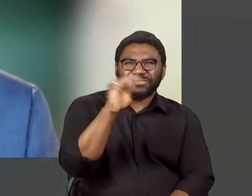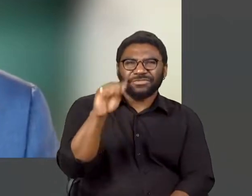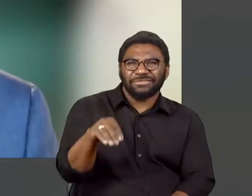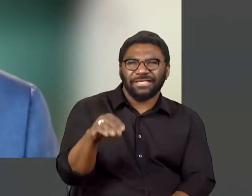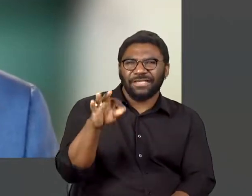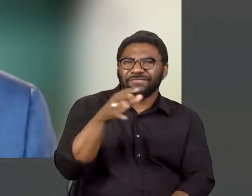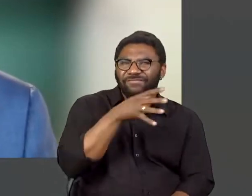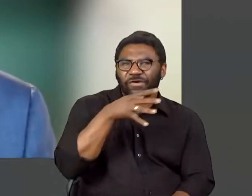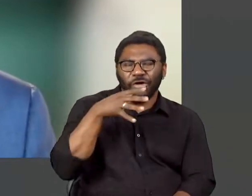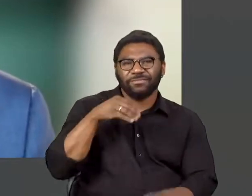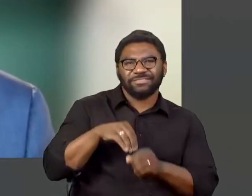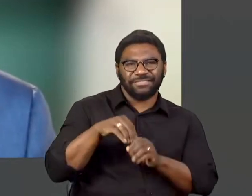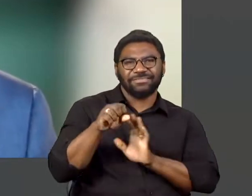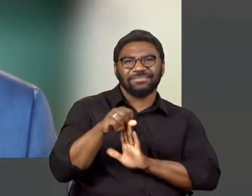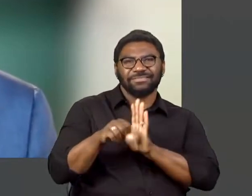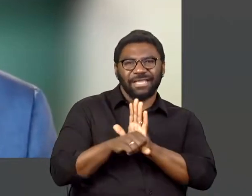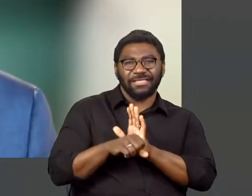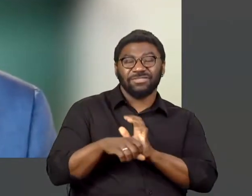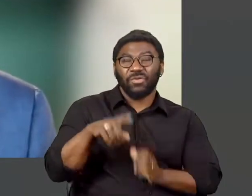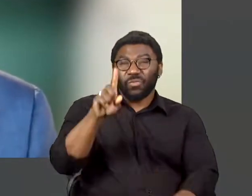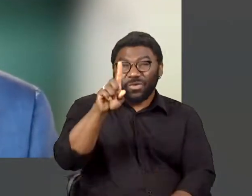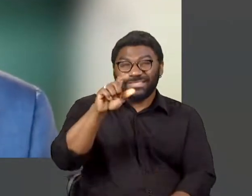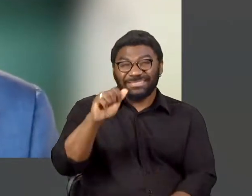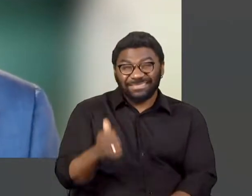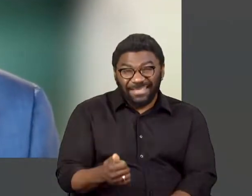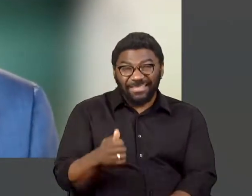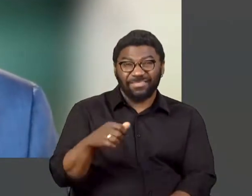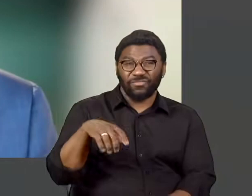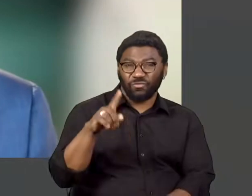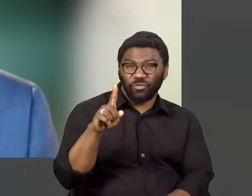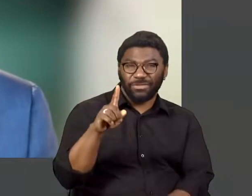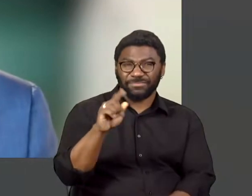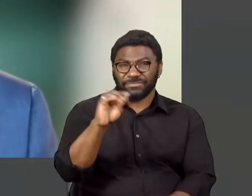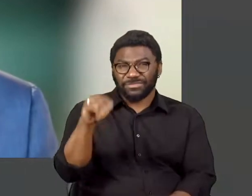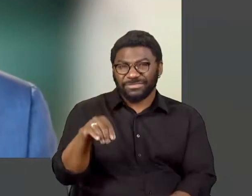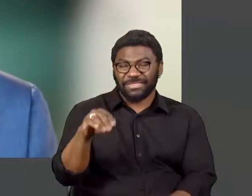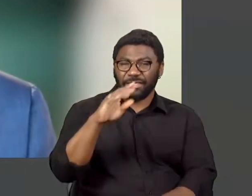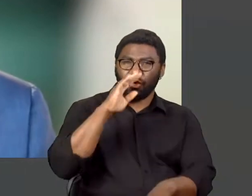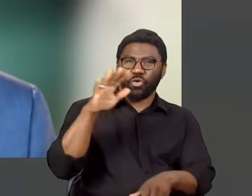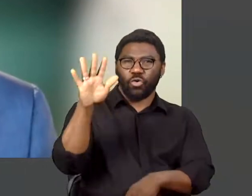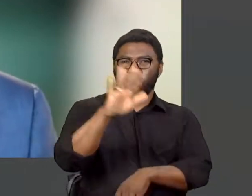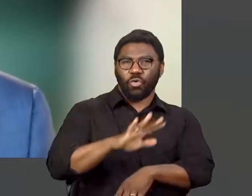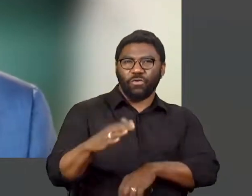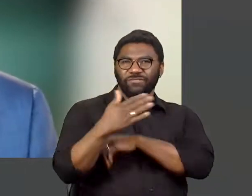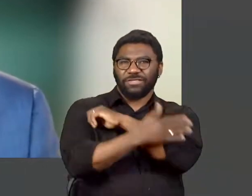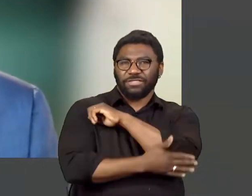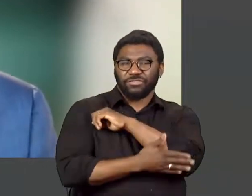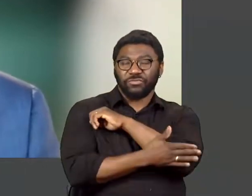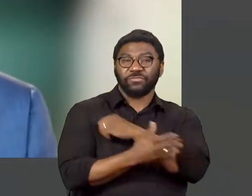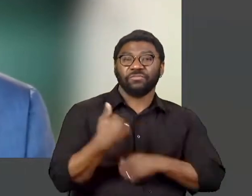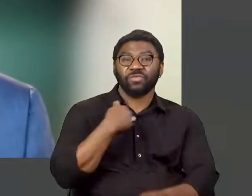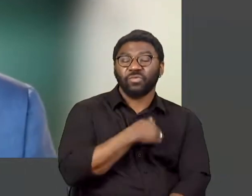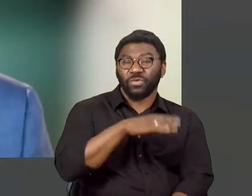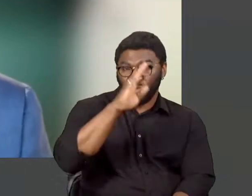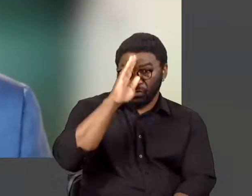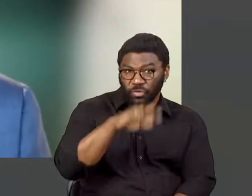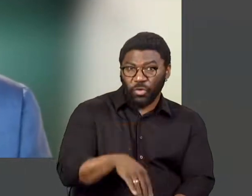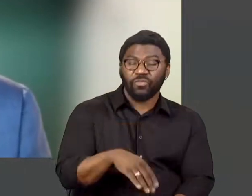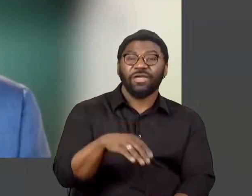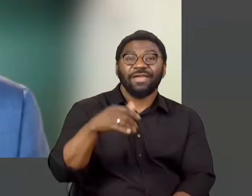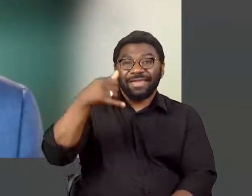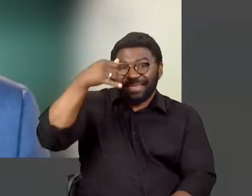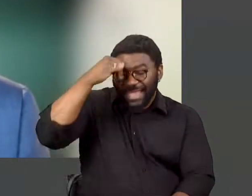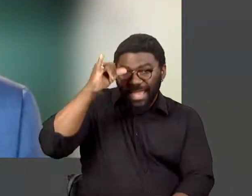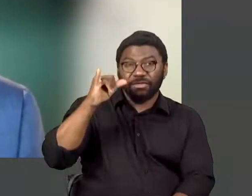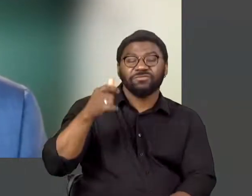about 0.1% nationally. We know that the movement of cows shipped from the Panhandle region is